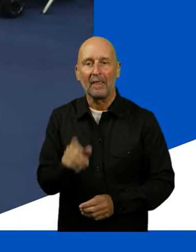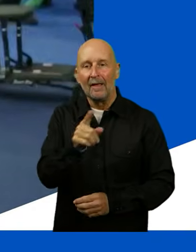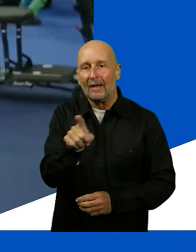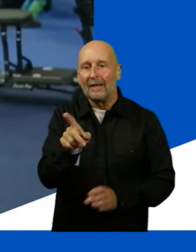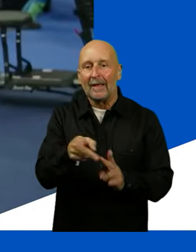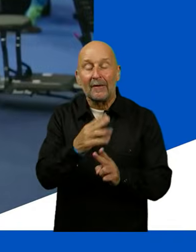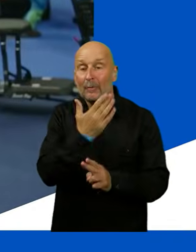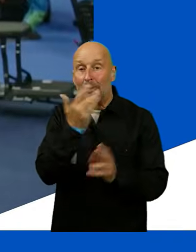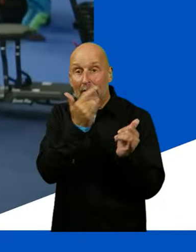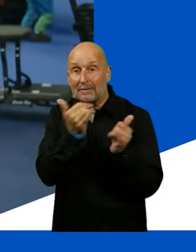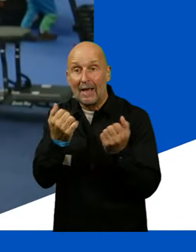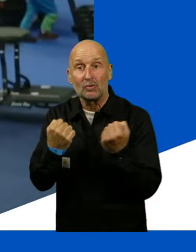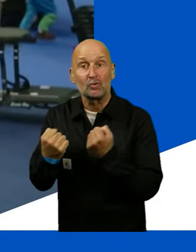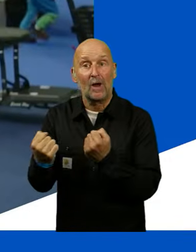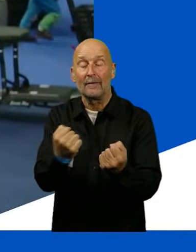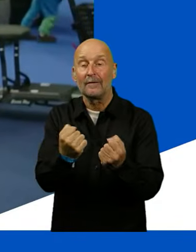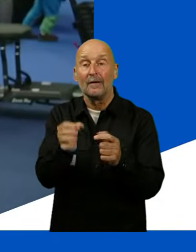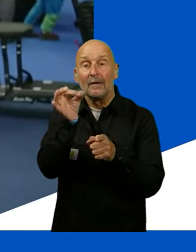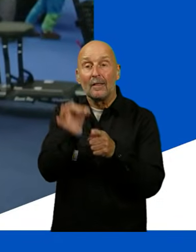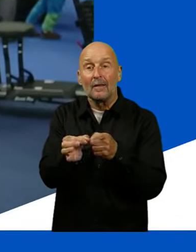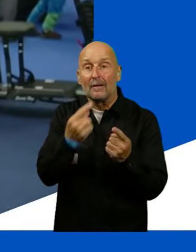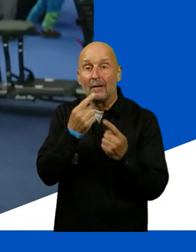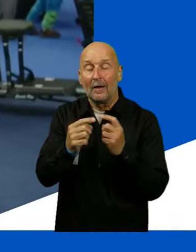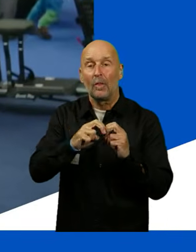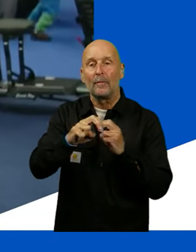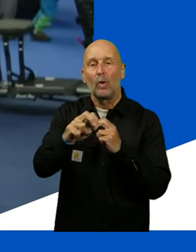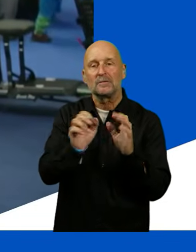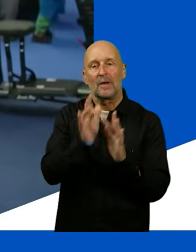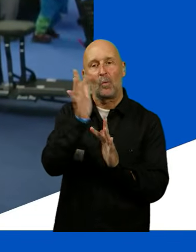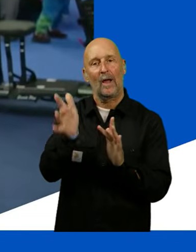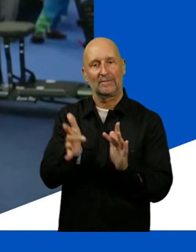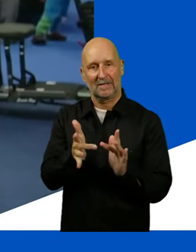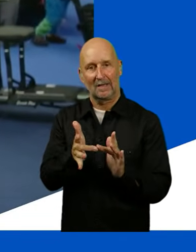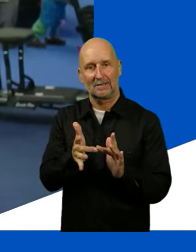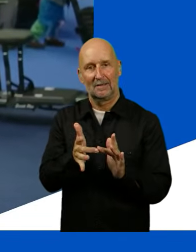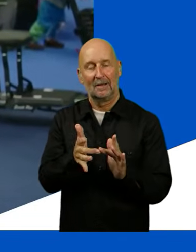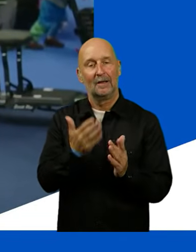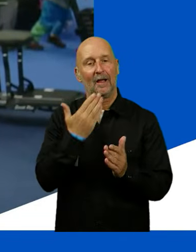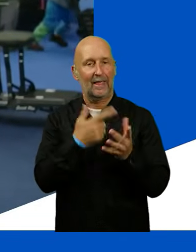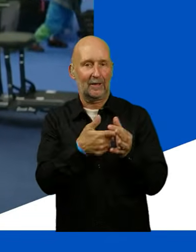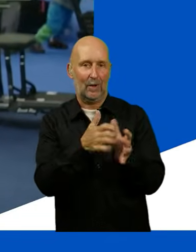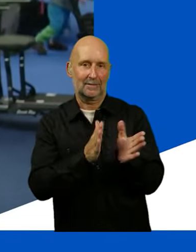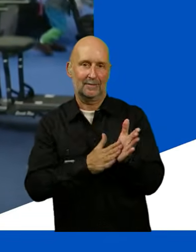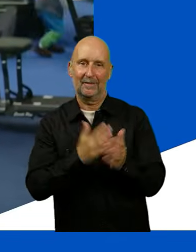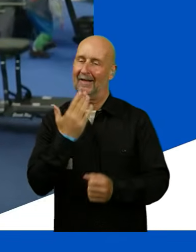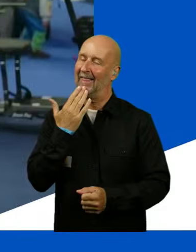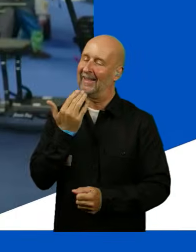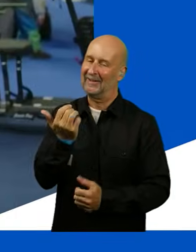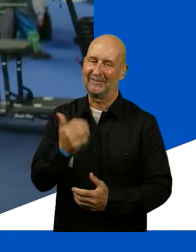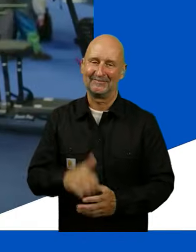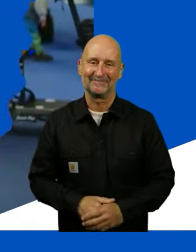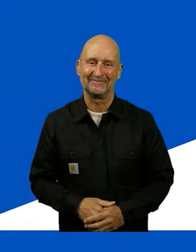test drive it, you can get all the details on the Motability Scheme website. And for now, Adam, thanks for your time. Thank you very much.